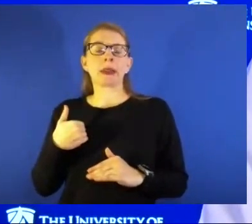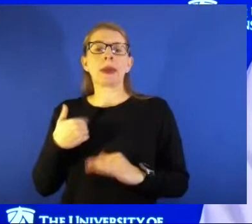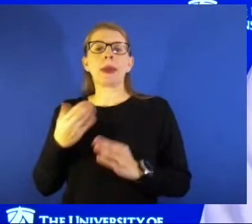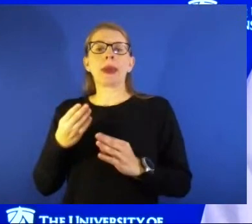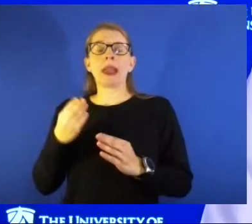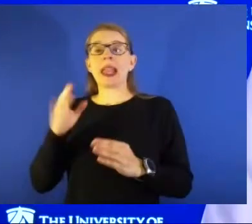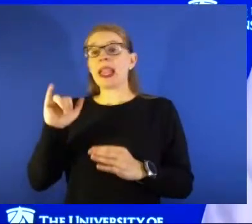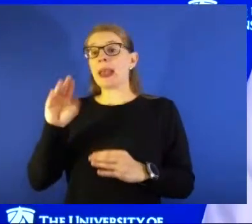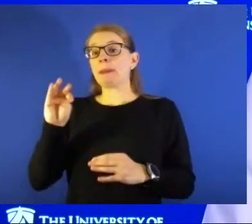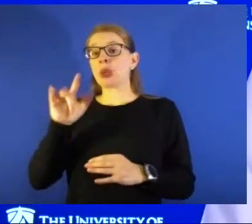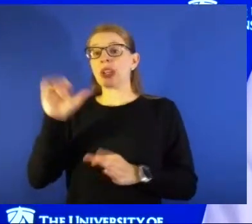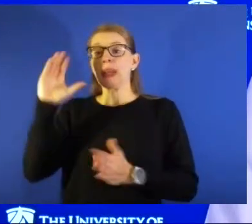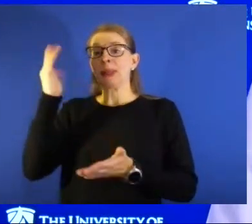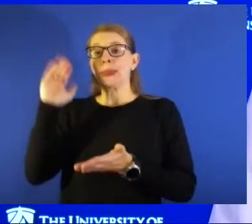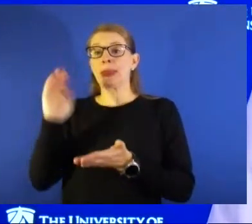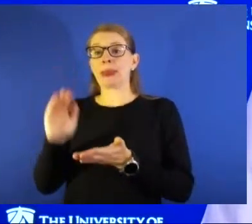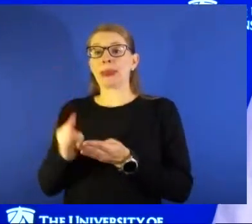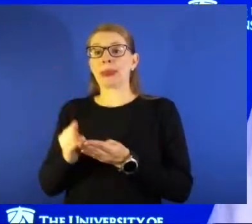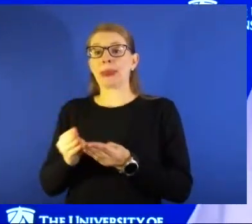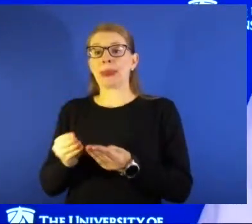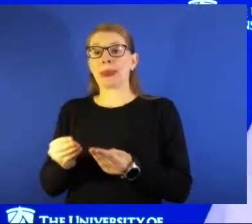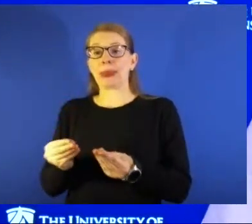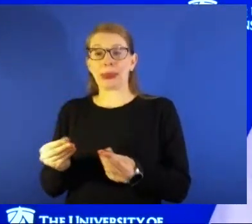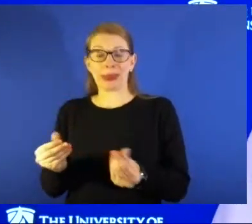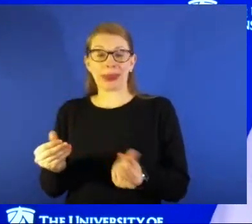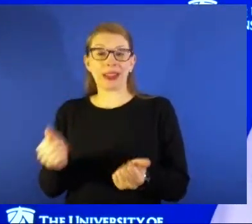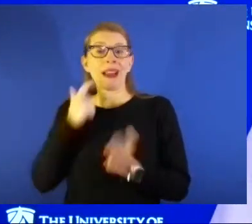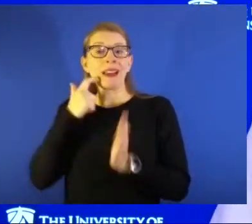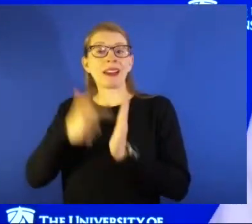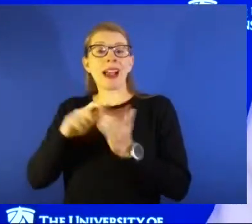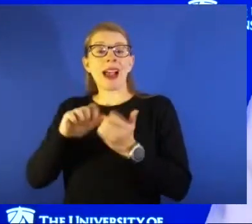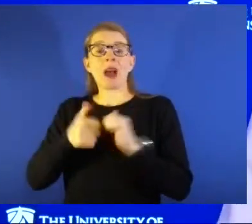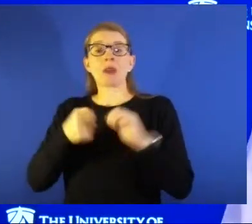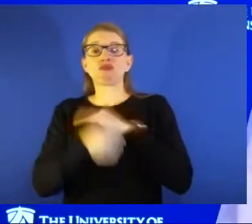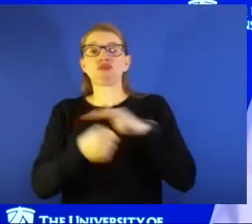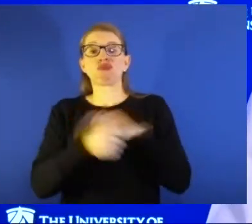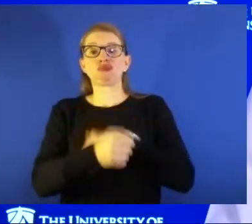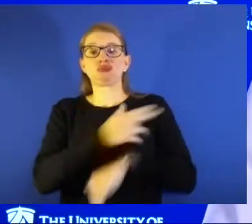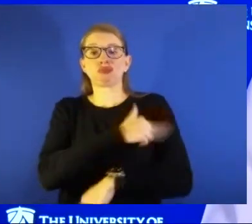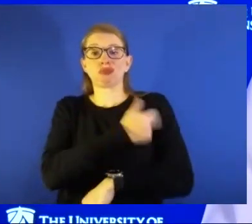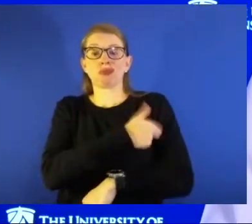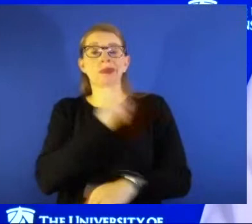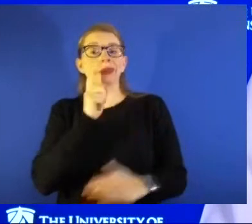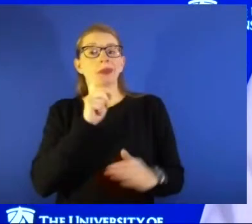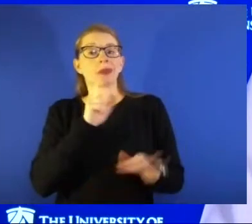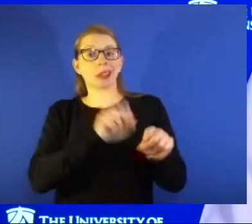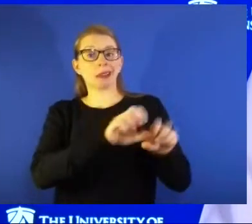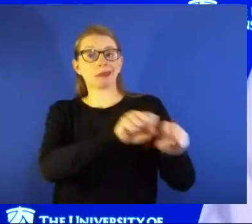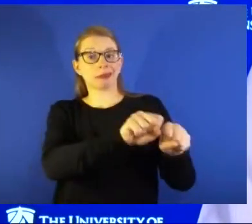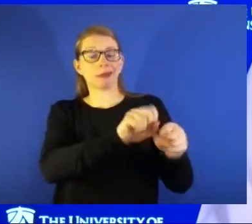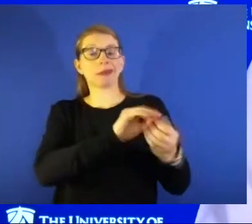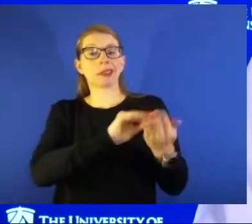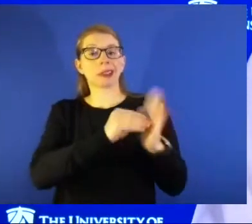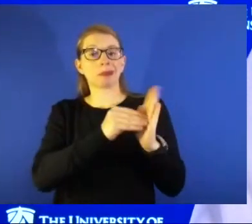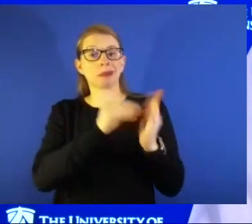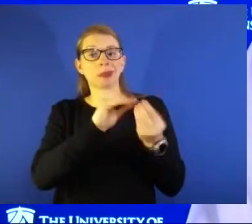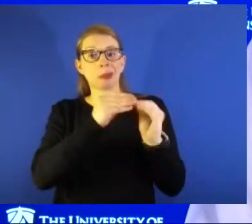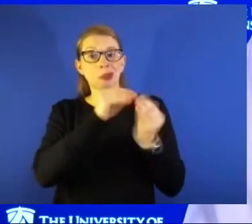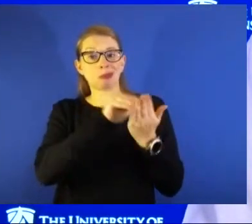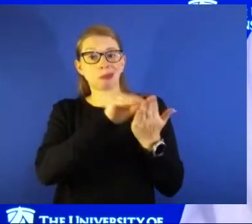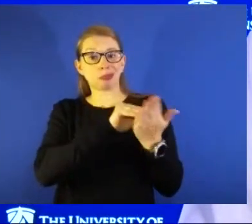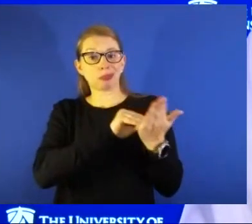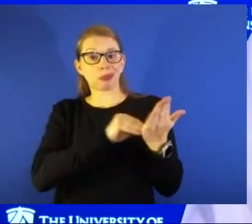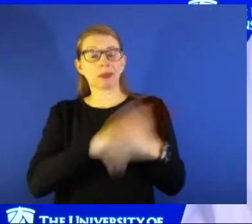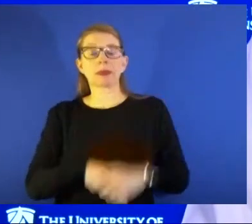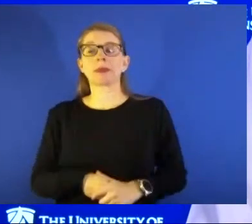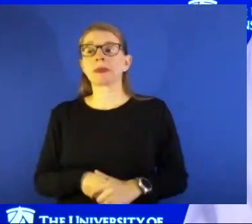they identified by having increased hospitalization rates, and that was one of the data sets and the articles that